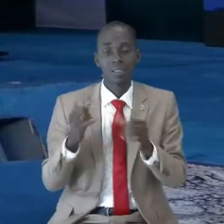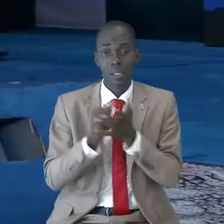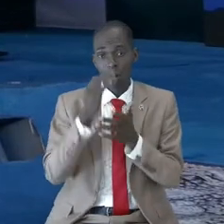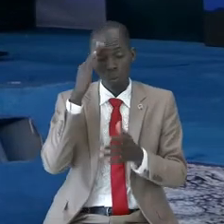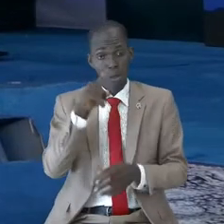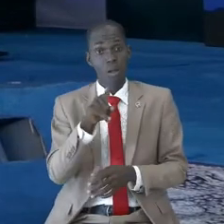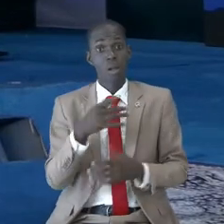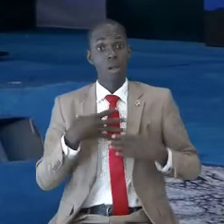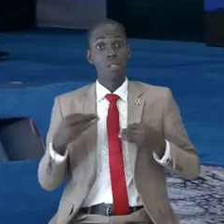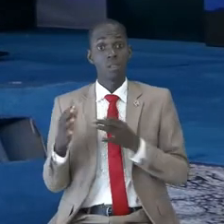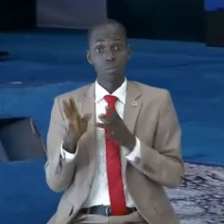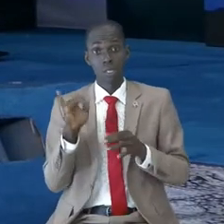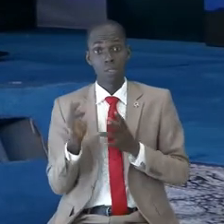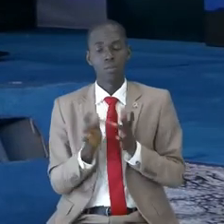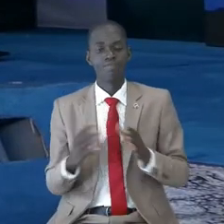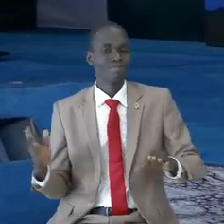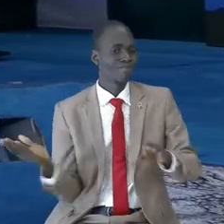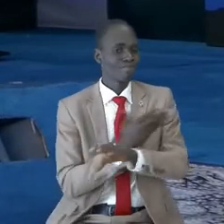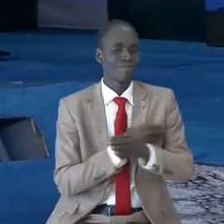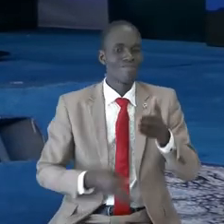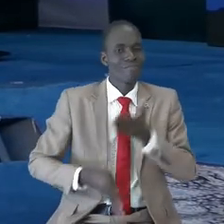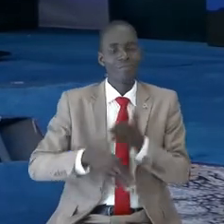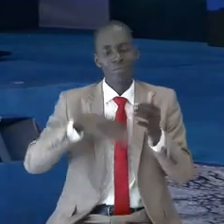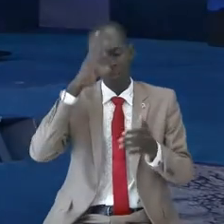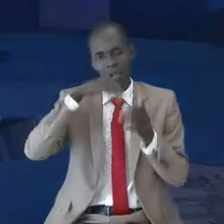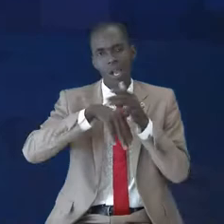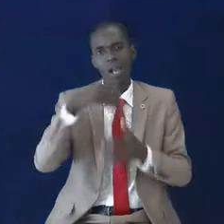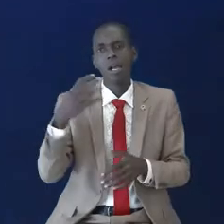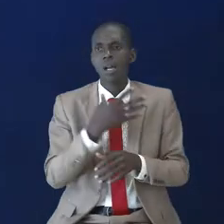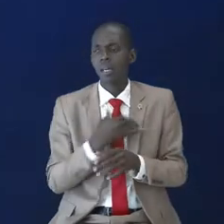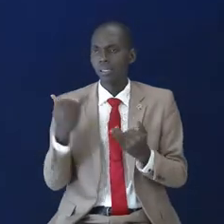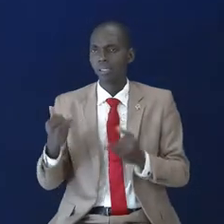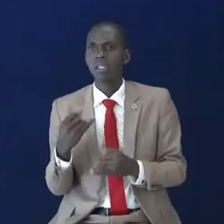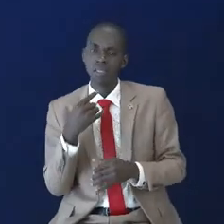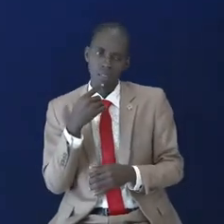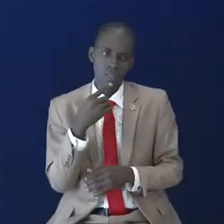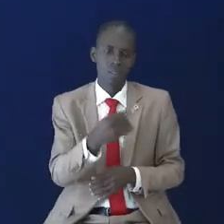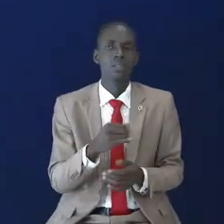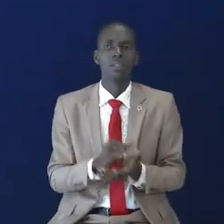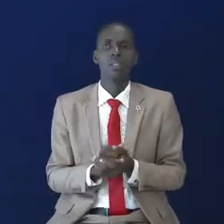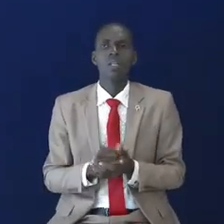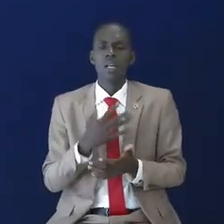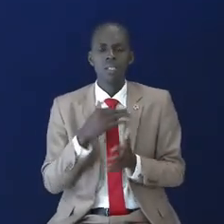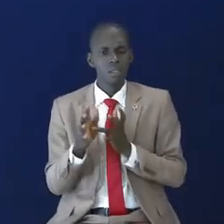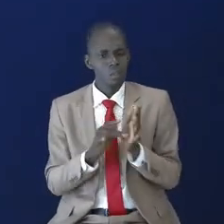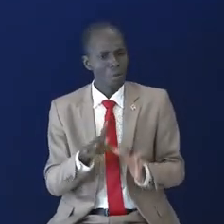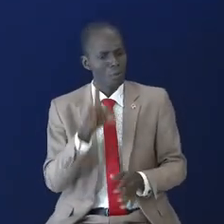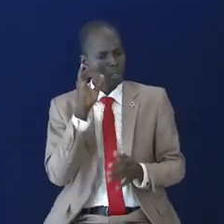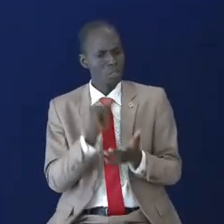out. And then were told, he said unto him, Jesus now found him and said to him, dost